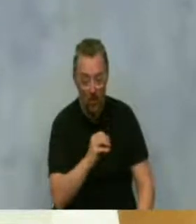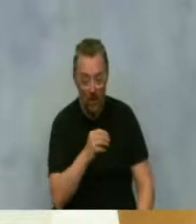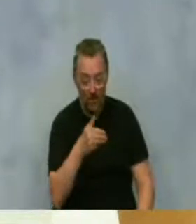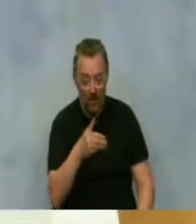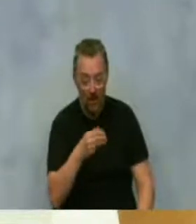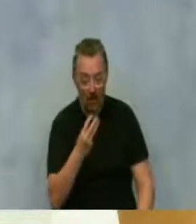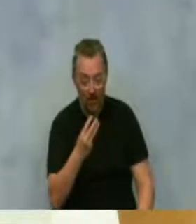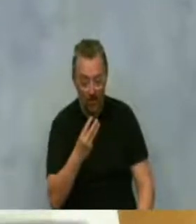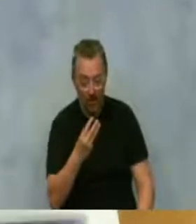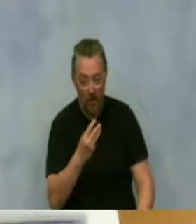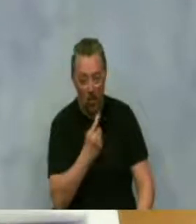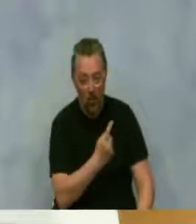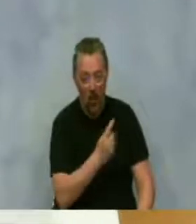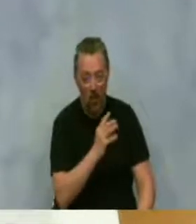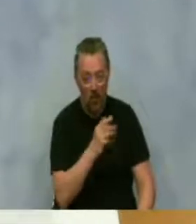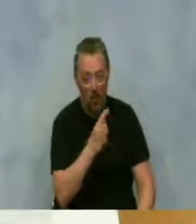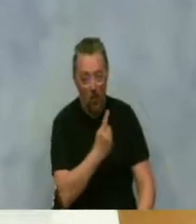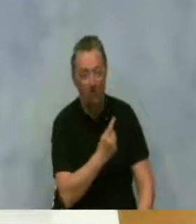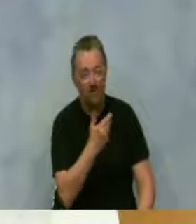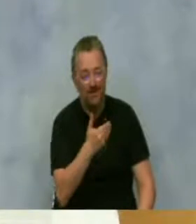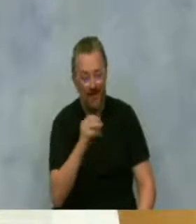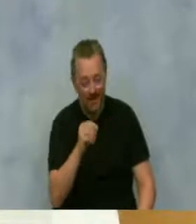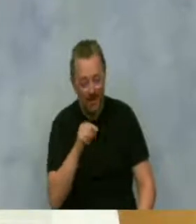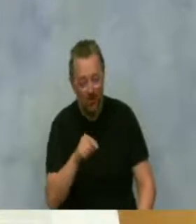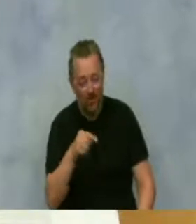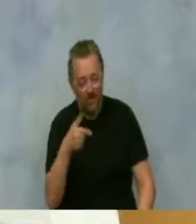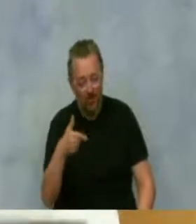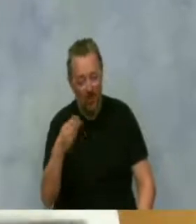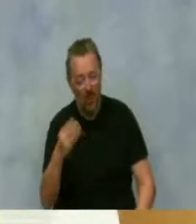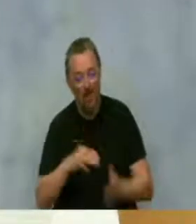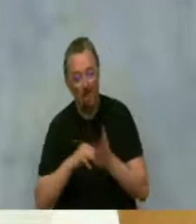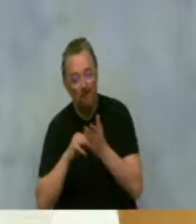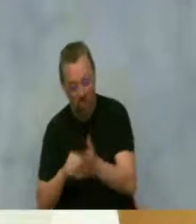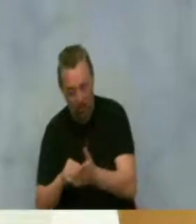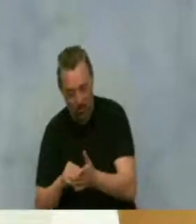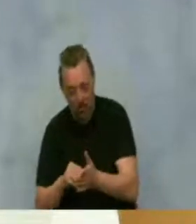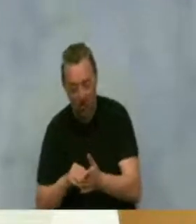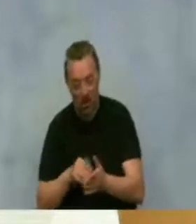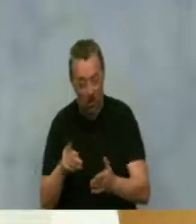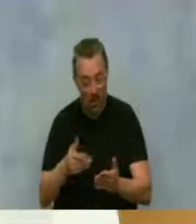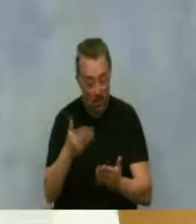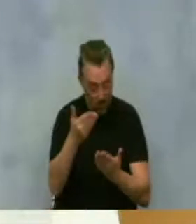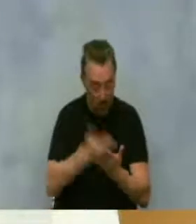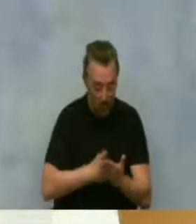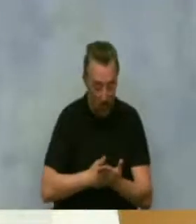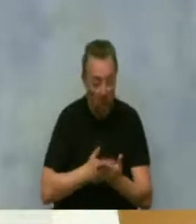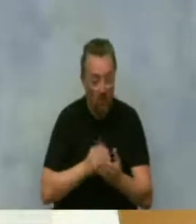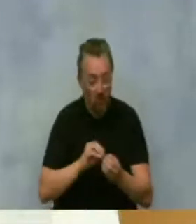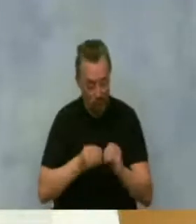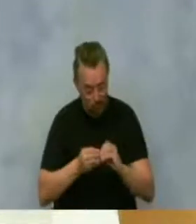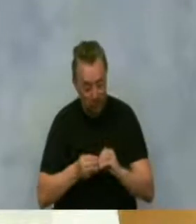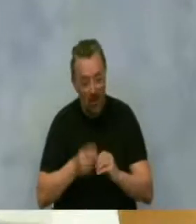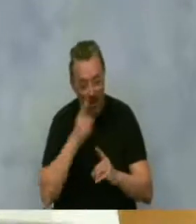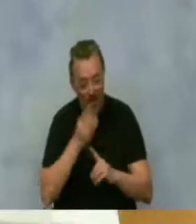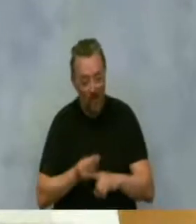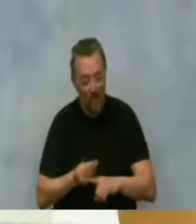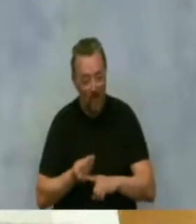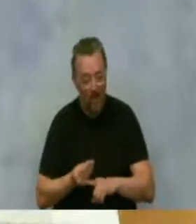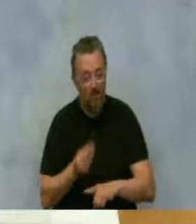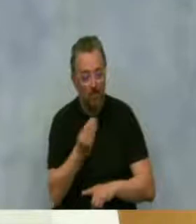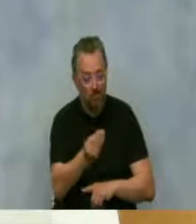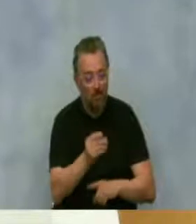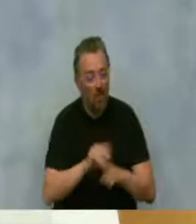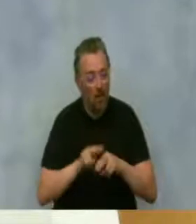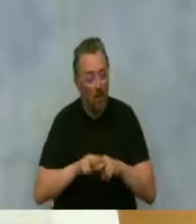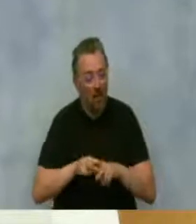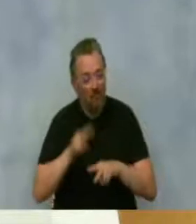£190.37 million, as noted in Table A. The SHIP has therefore been developed for forward planning purposes to show the potential